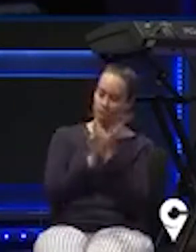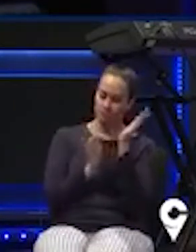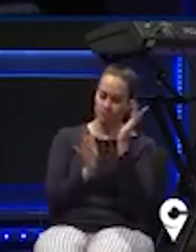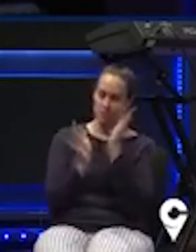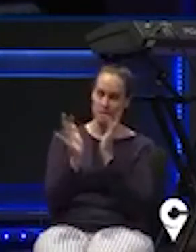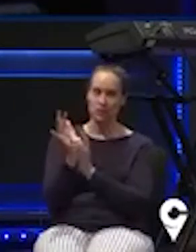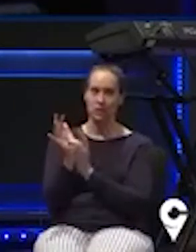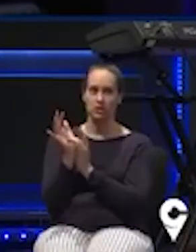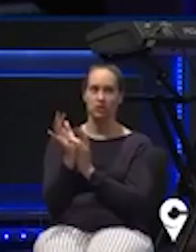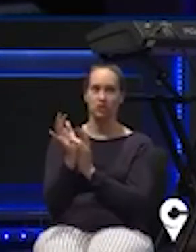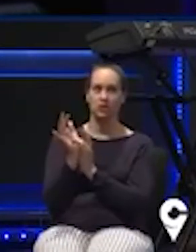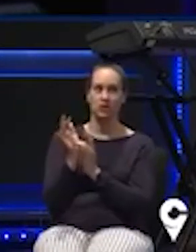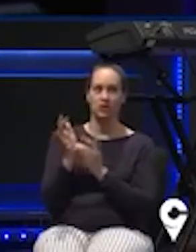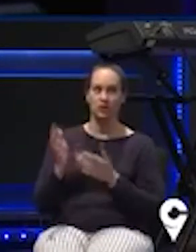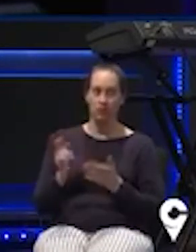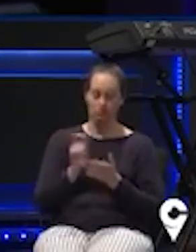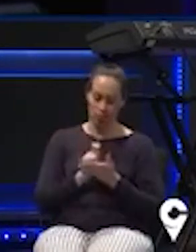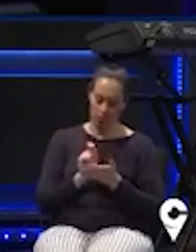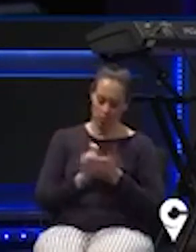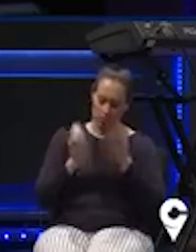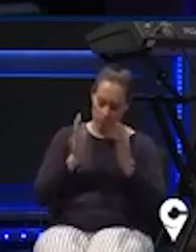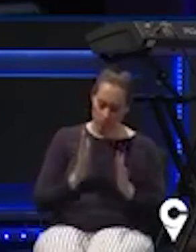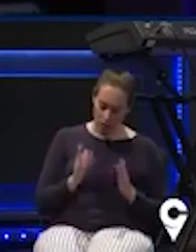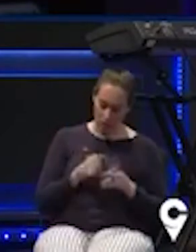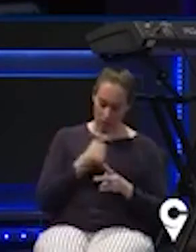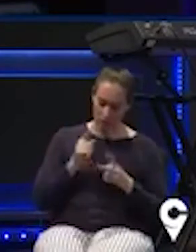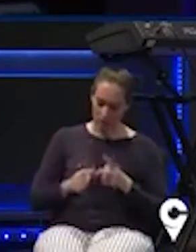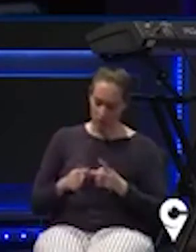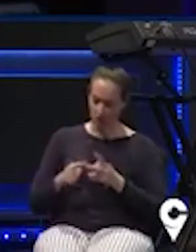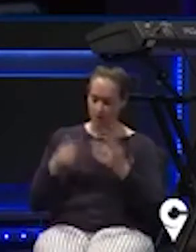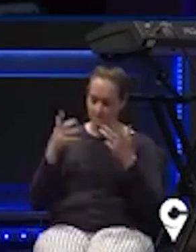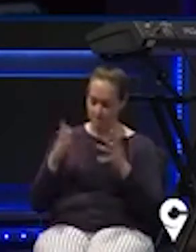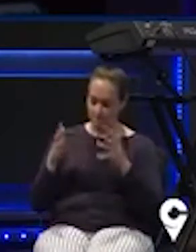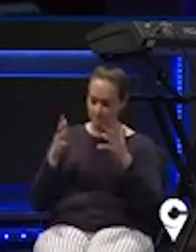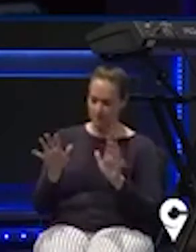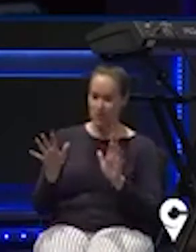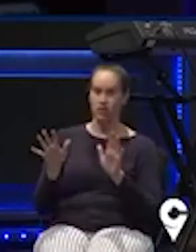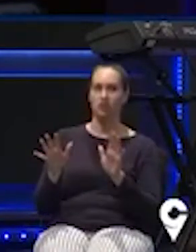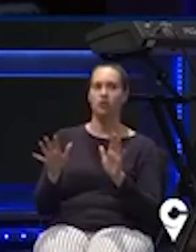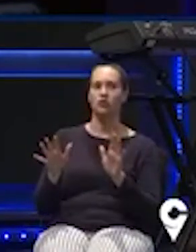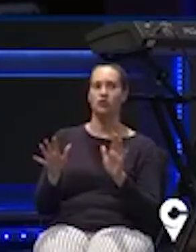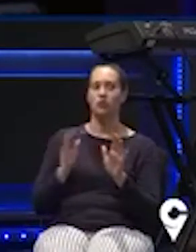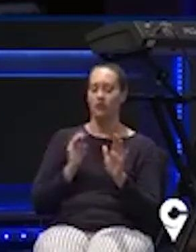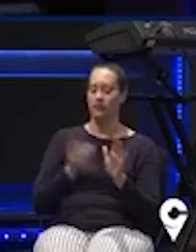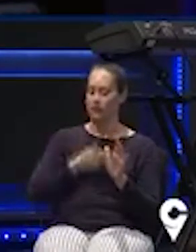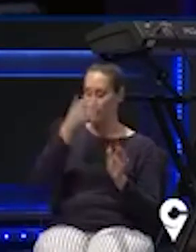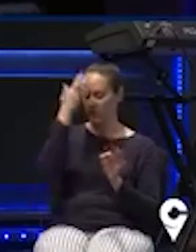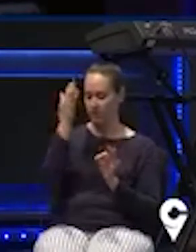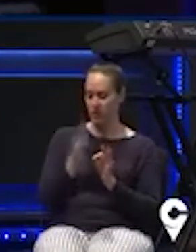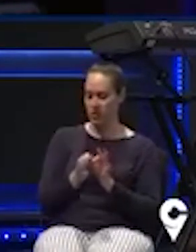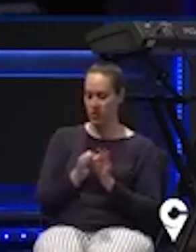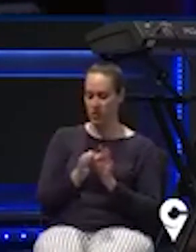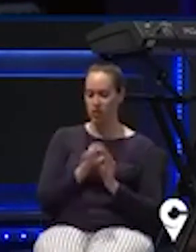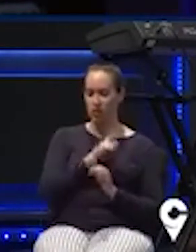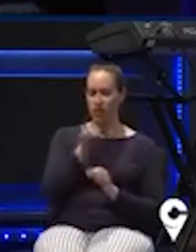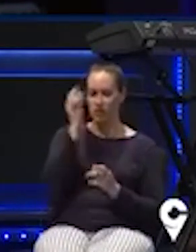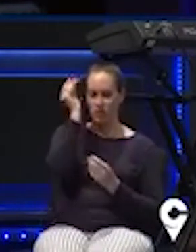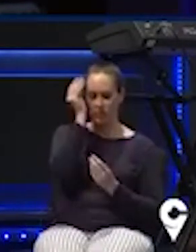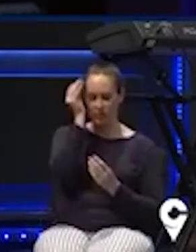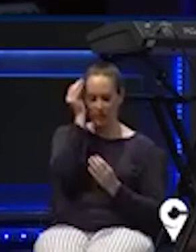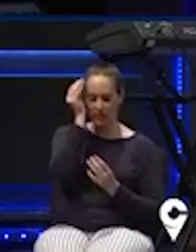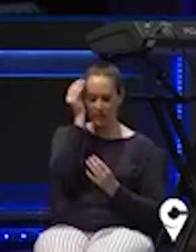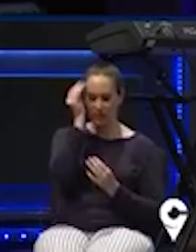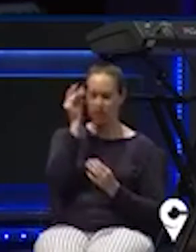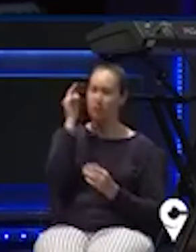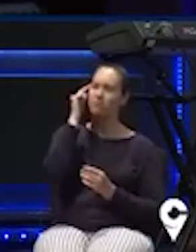Jesus, the author and finisher of our faith. Consider Jesus. Think about him. Look